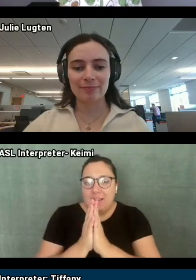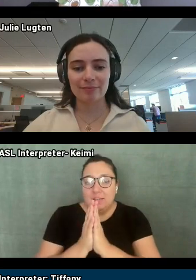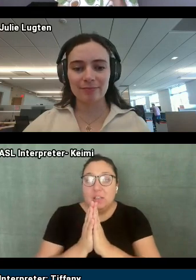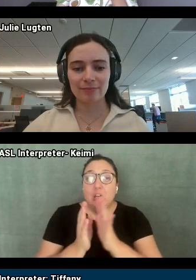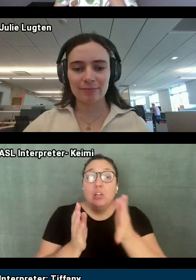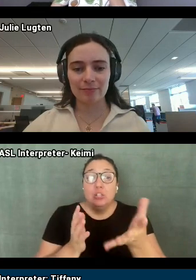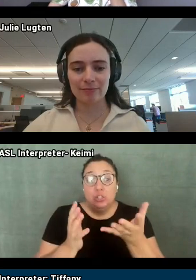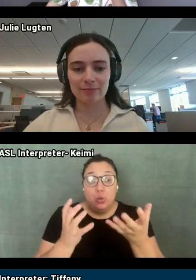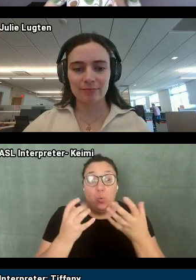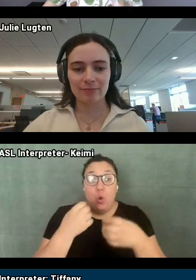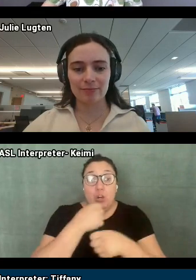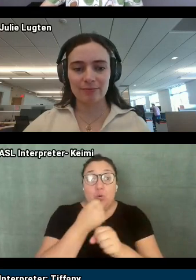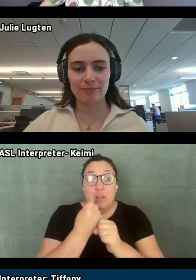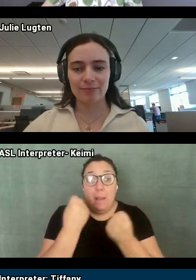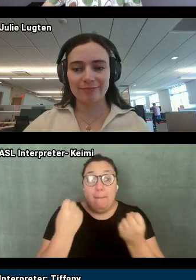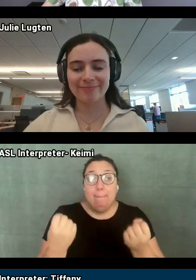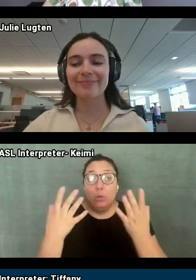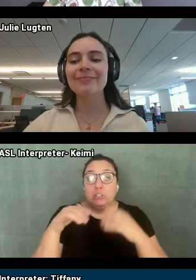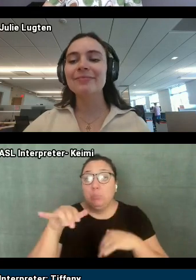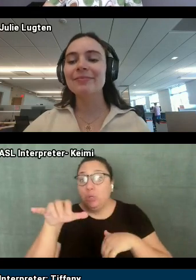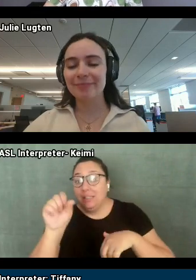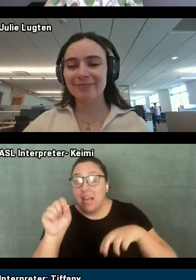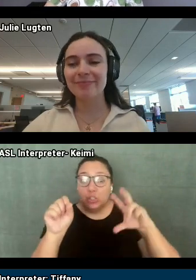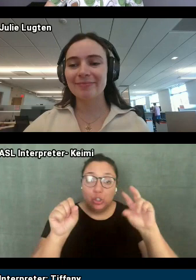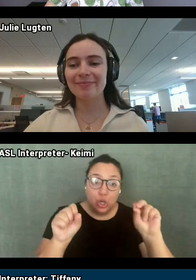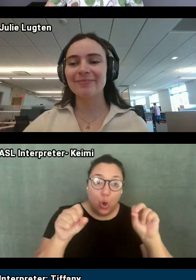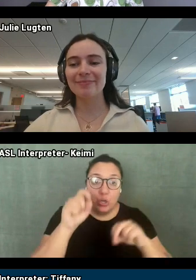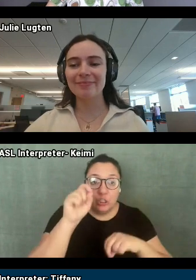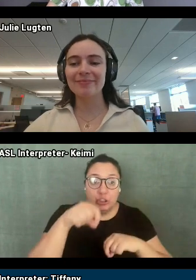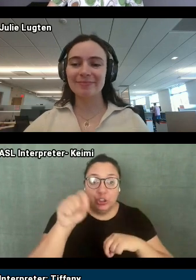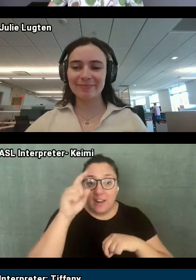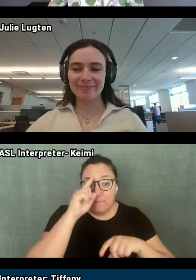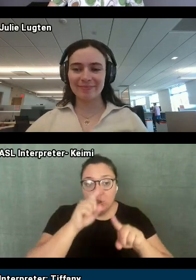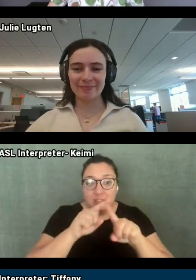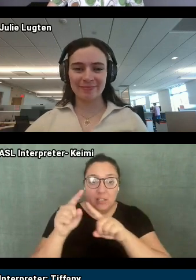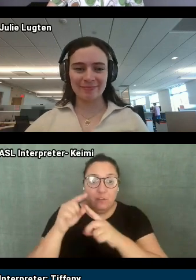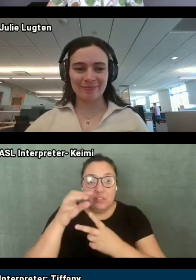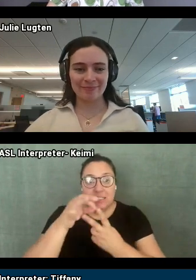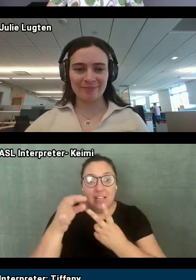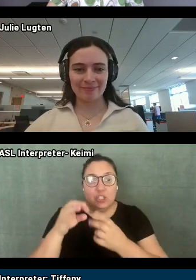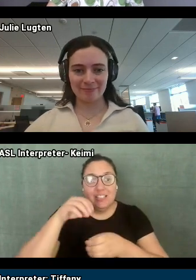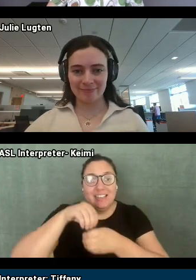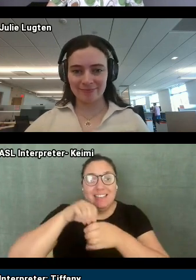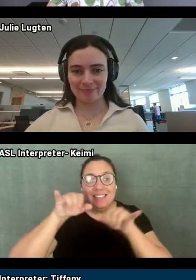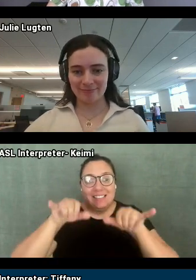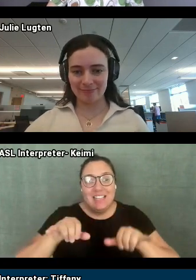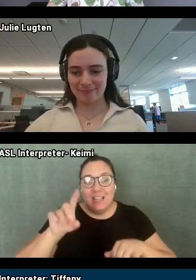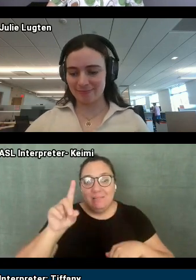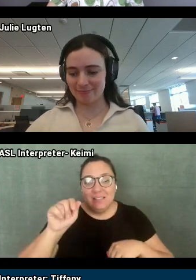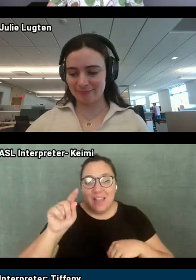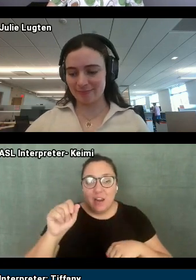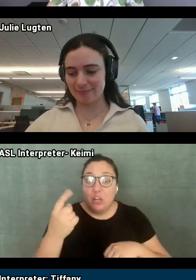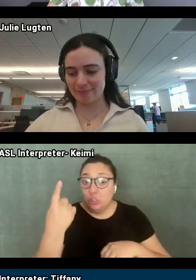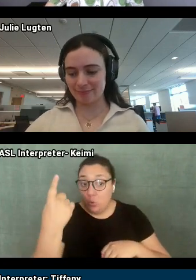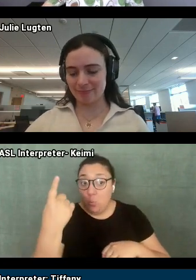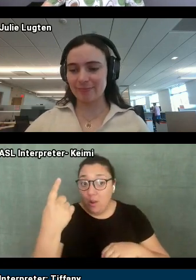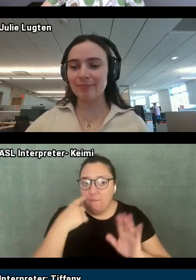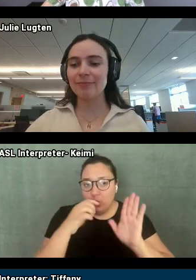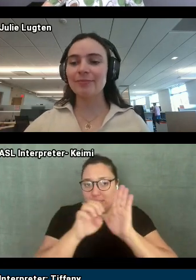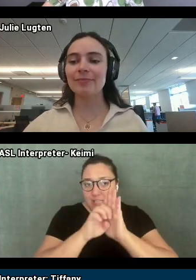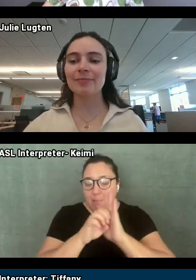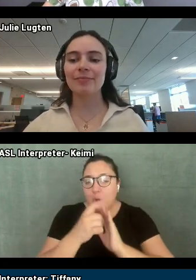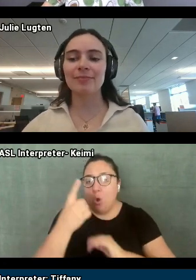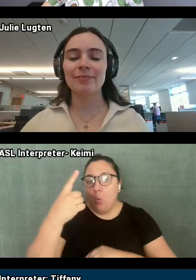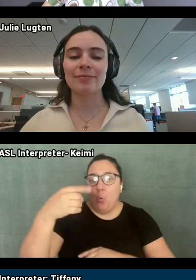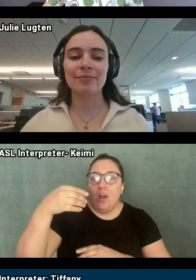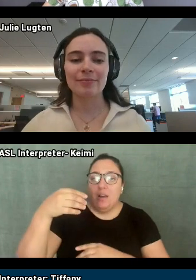or no checkboxes for different selections in the same data. So one here, I had a fence company that has to